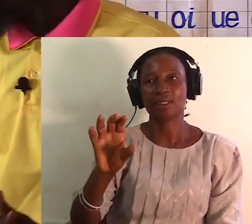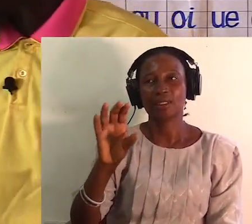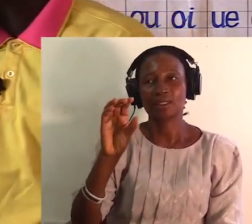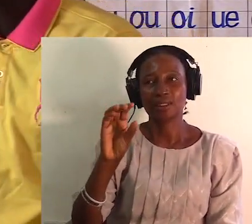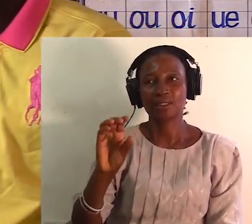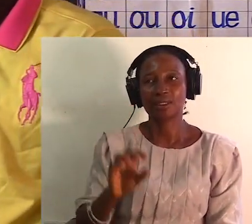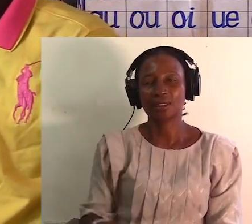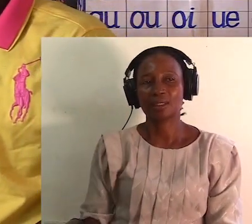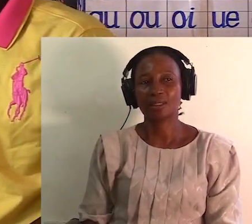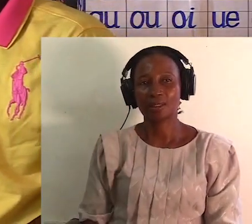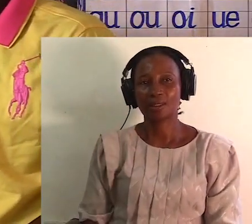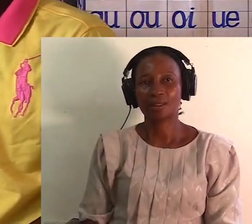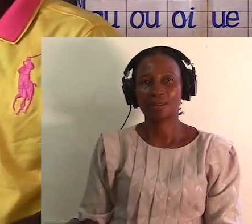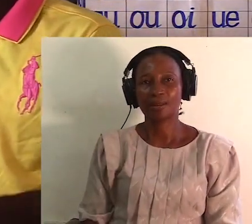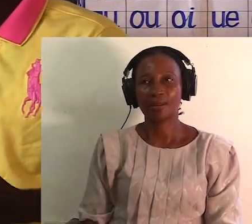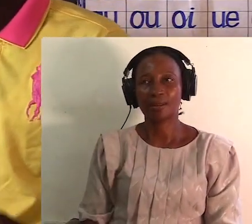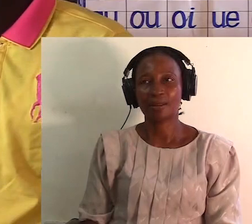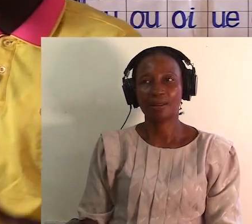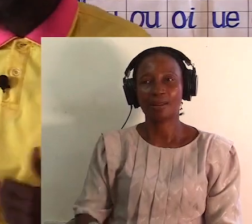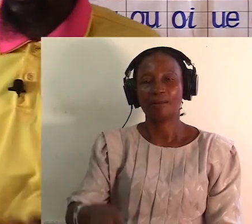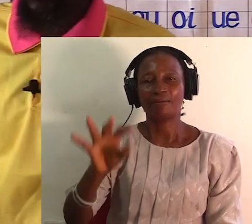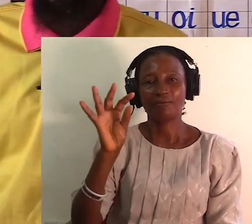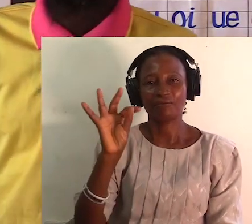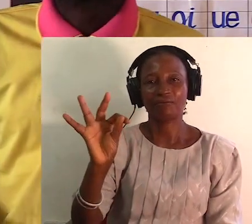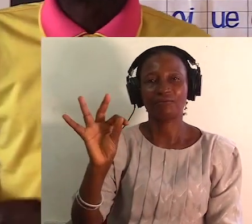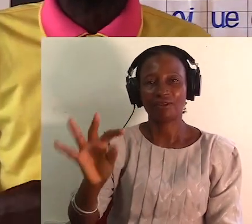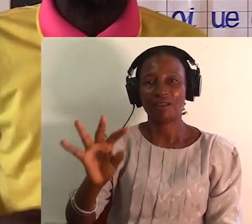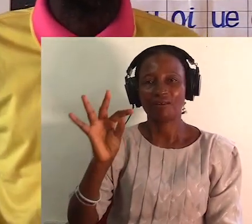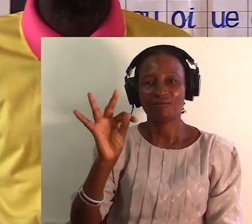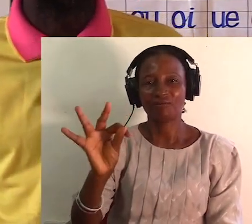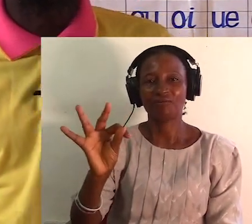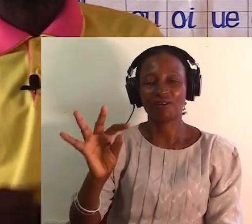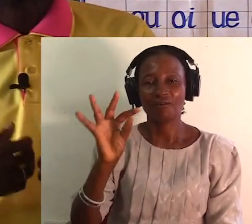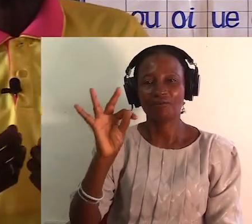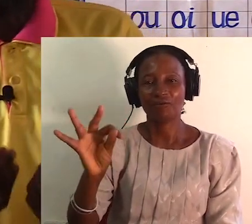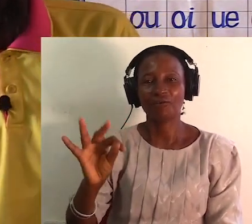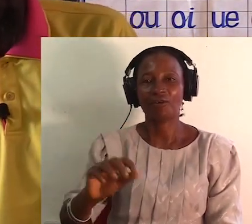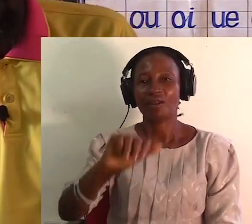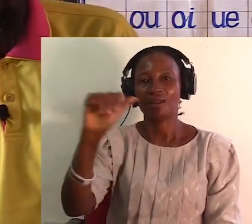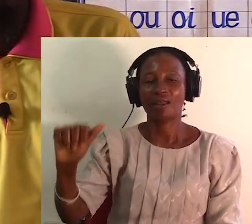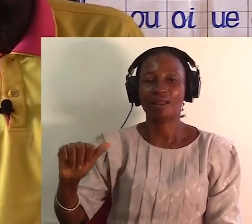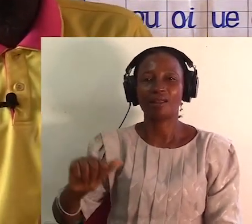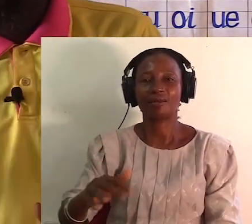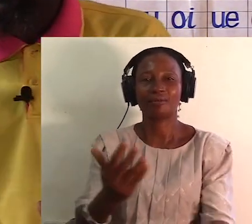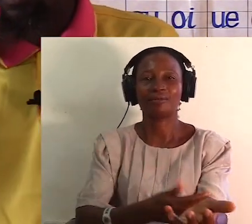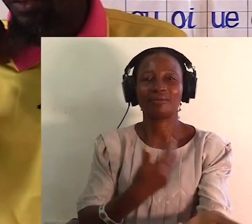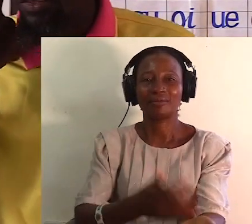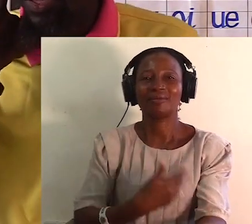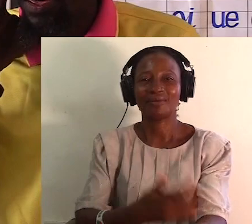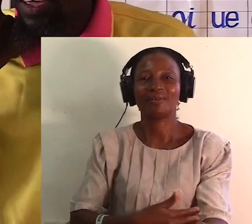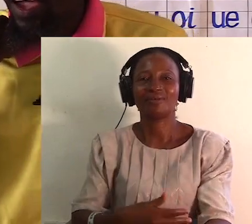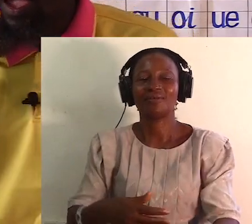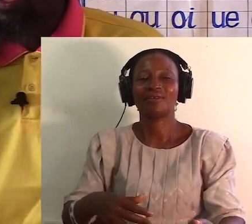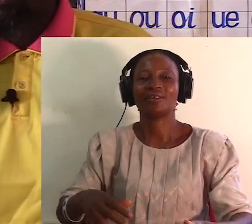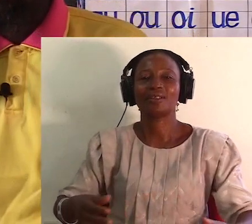f sound, and the fish begins to deflate.